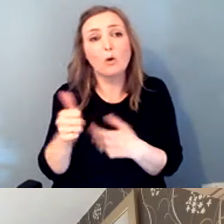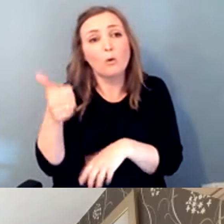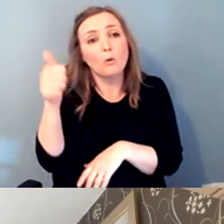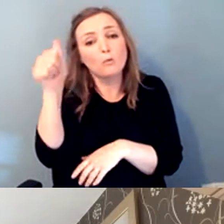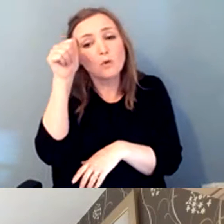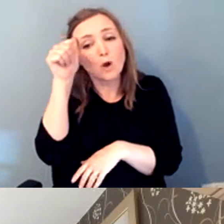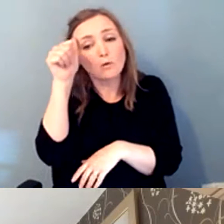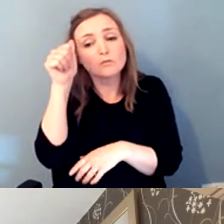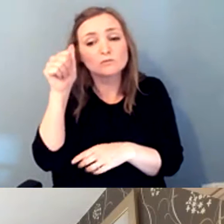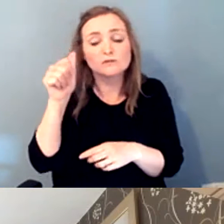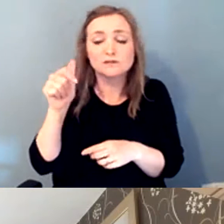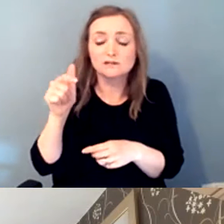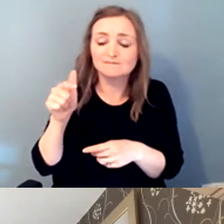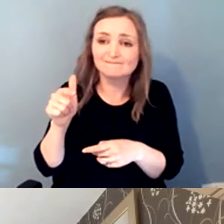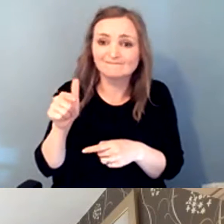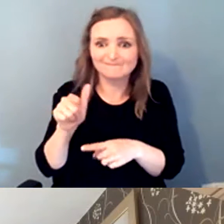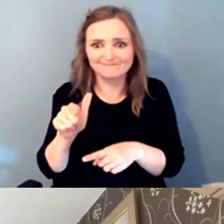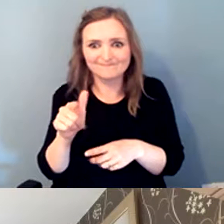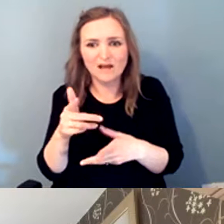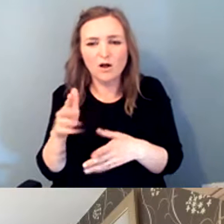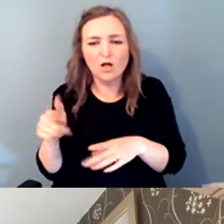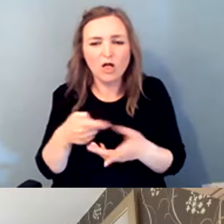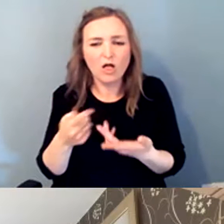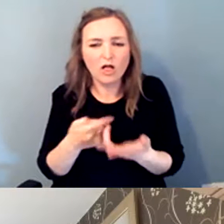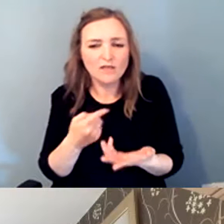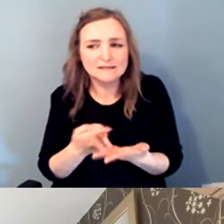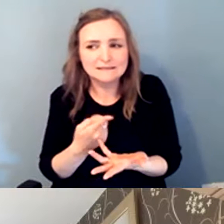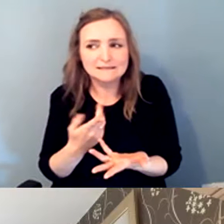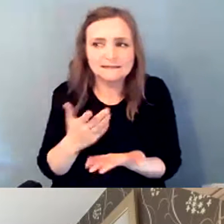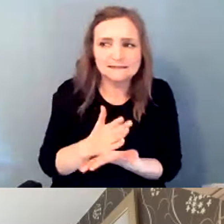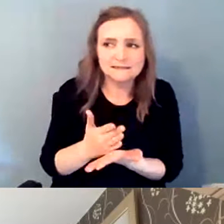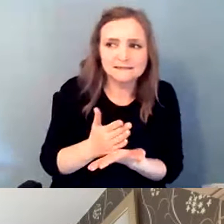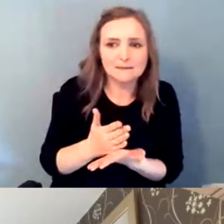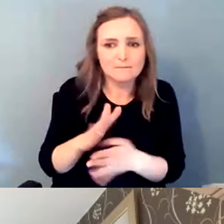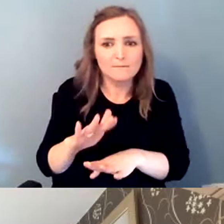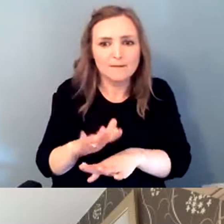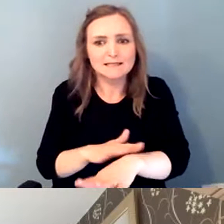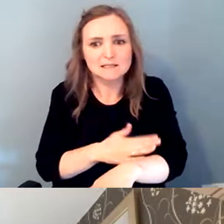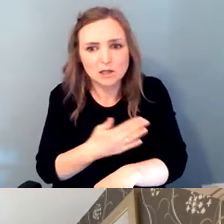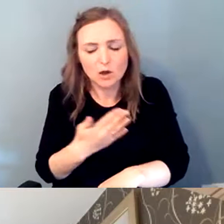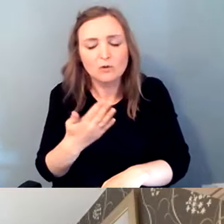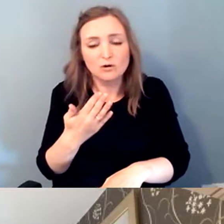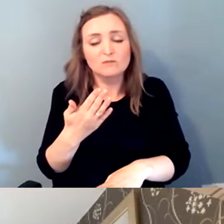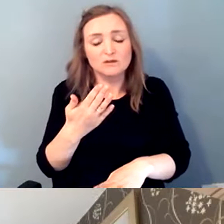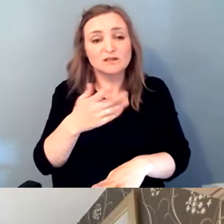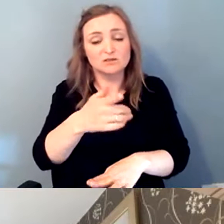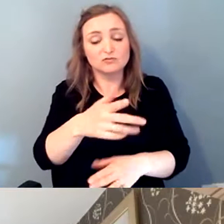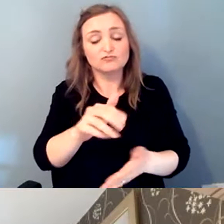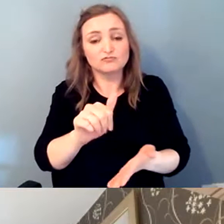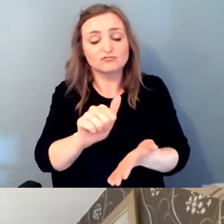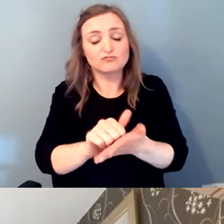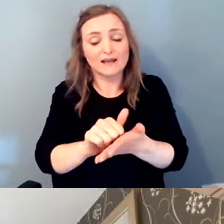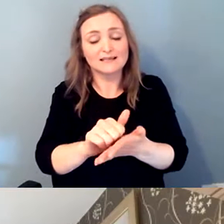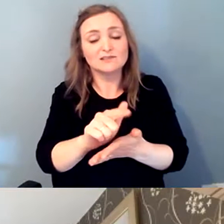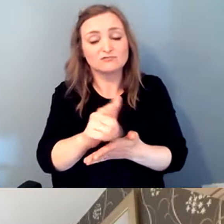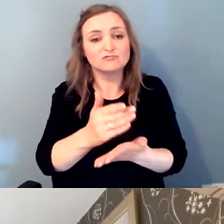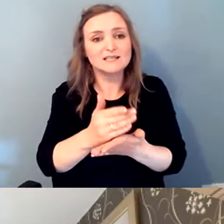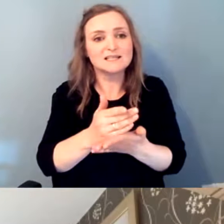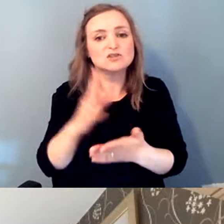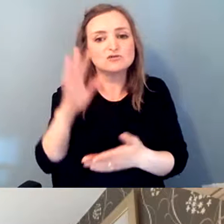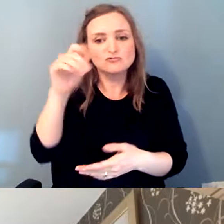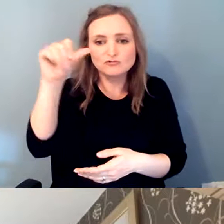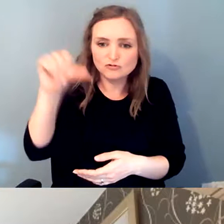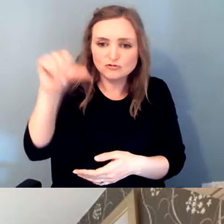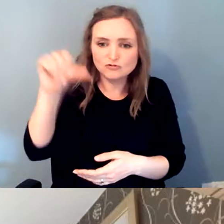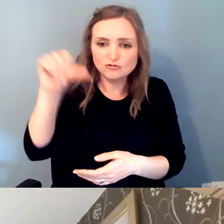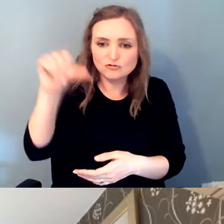so. But I think what I'm basically saying to you is, absolutely, in principle, patients should be asked, patients should